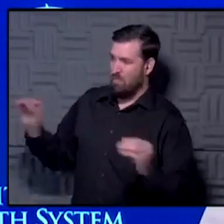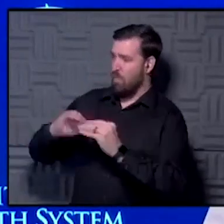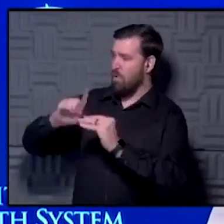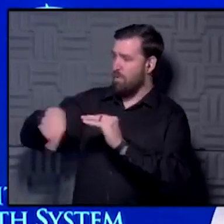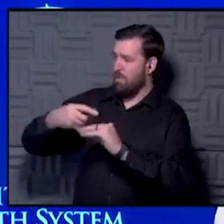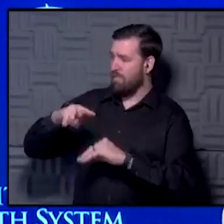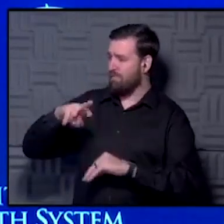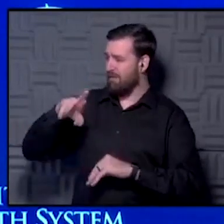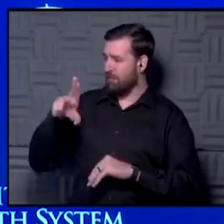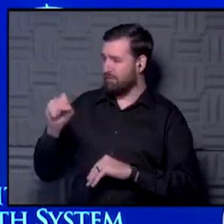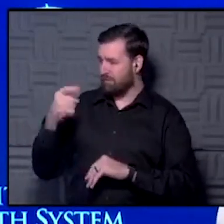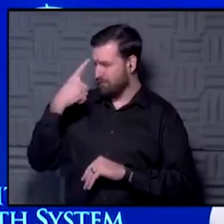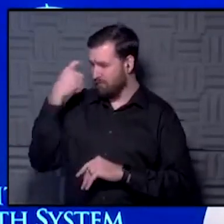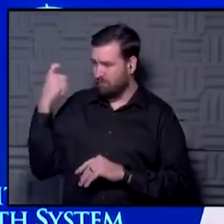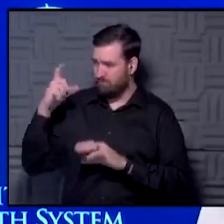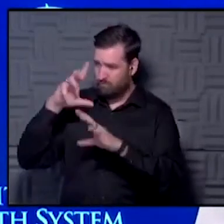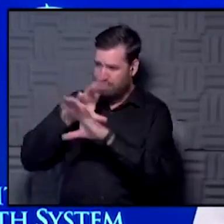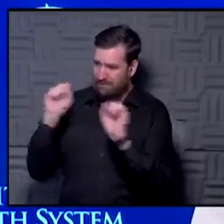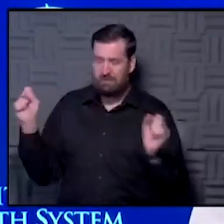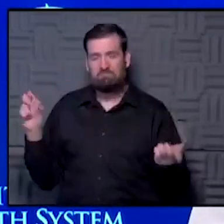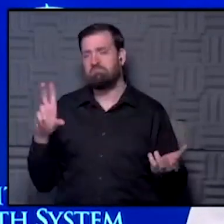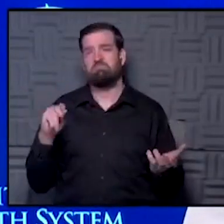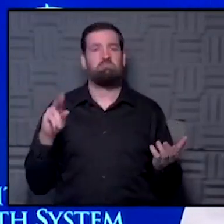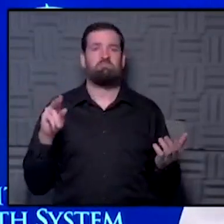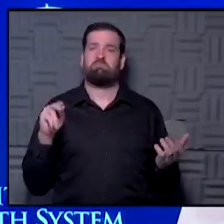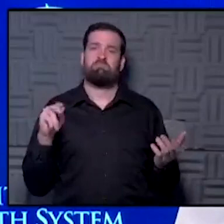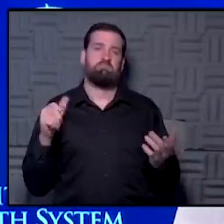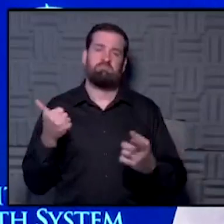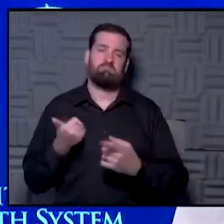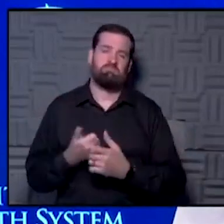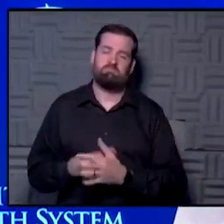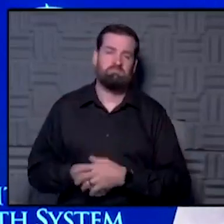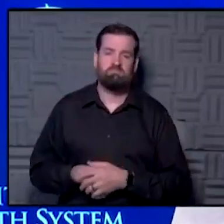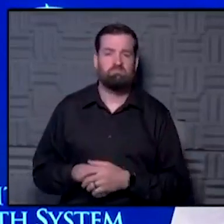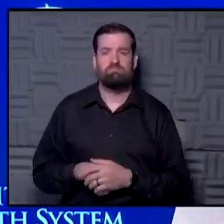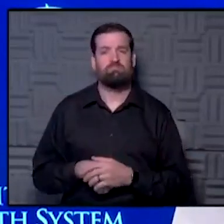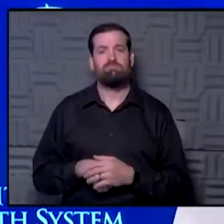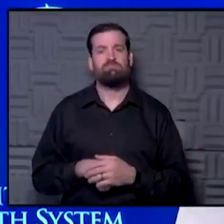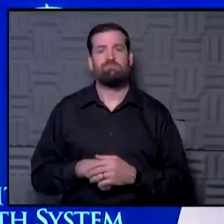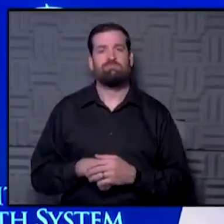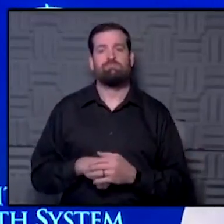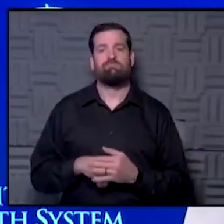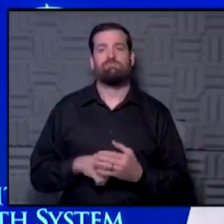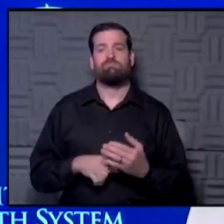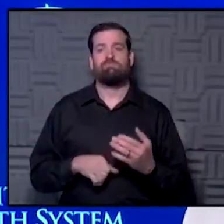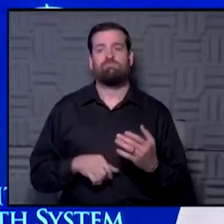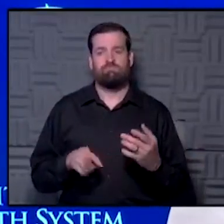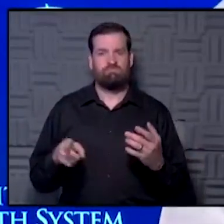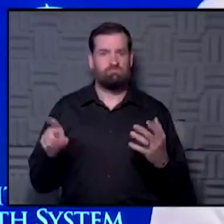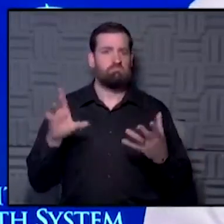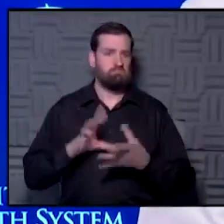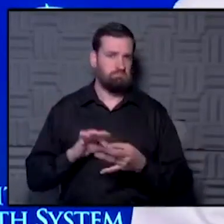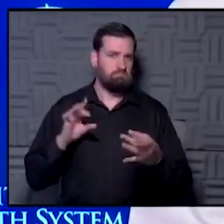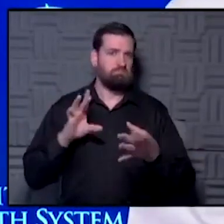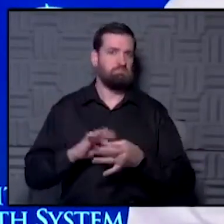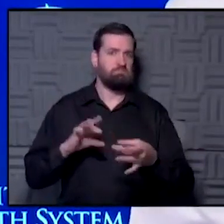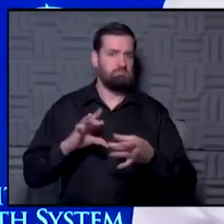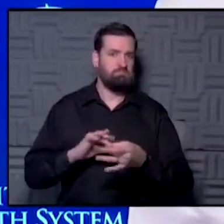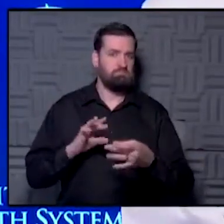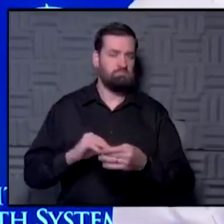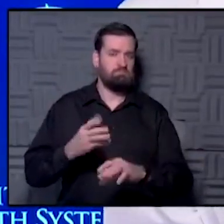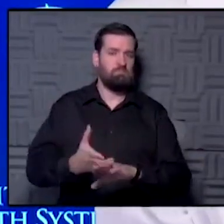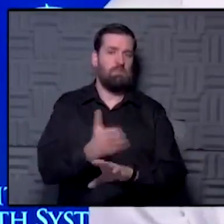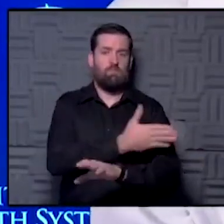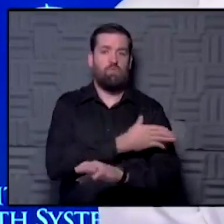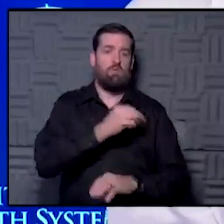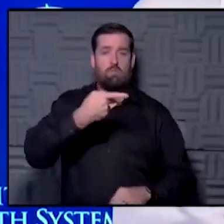virus spreads from the president's becoming positive, because all you've heard us say on this program before,